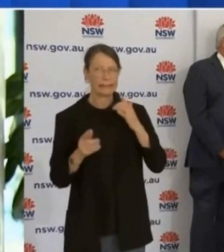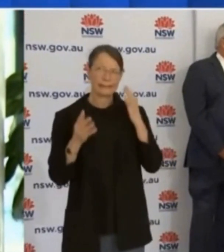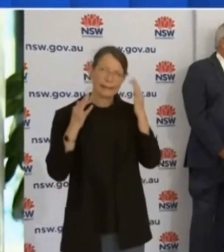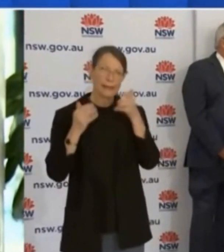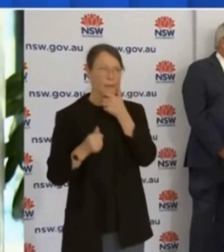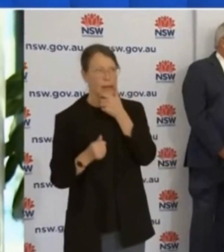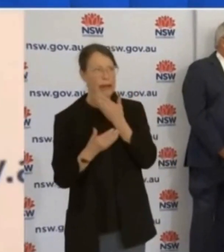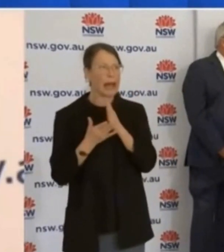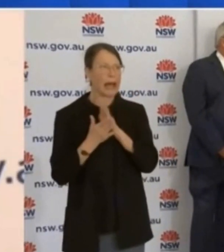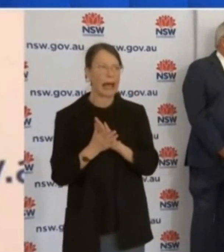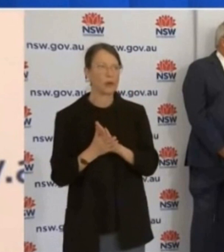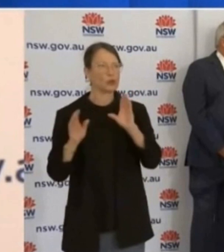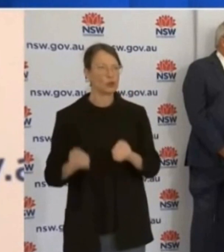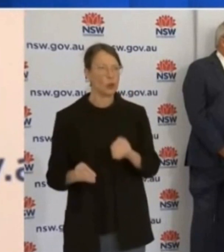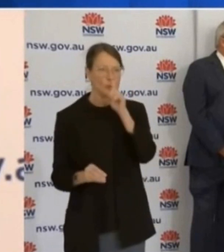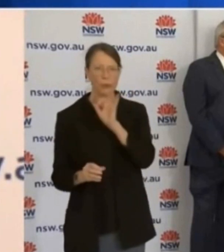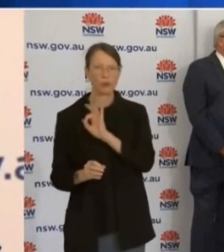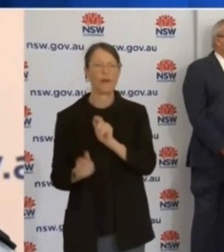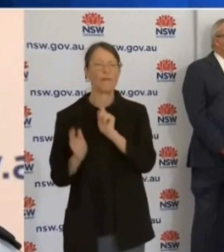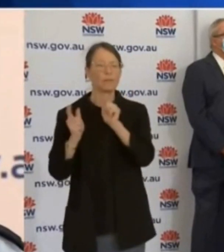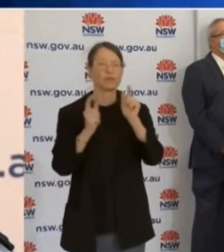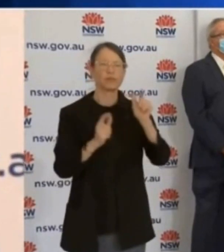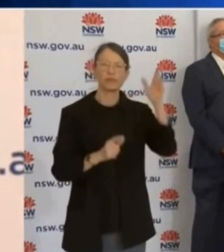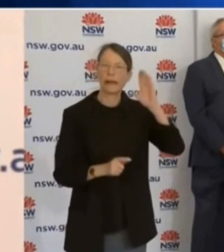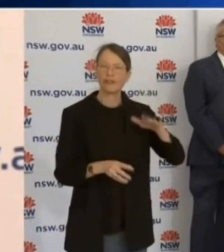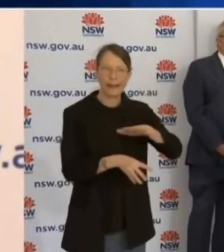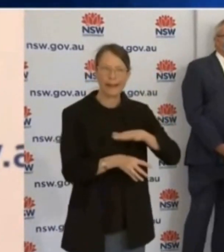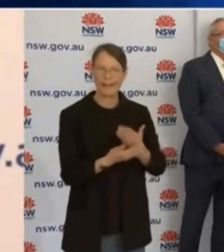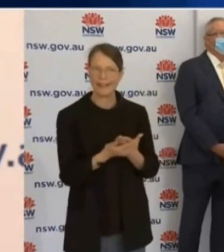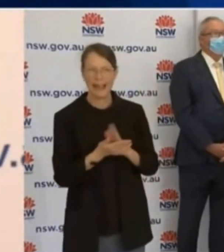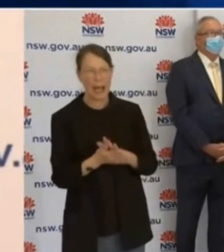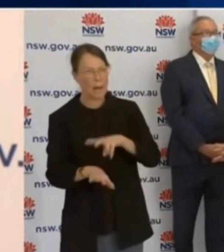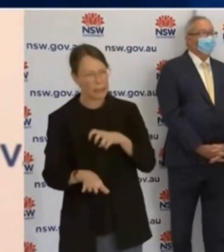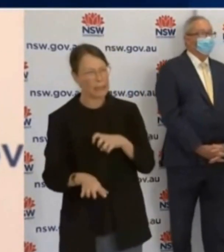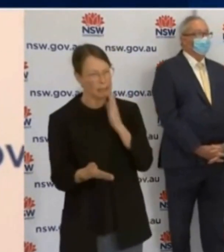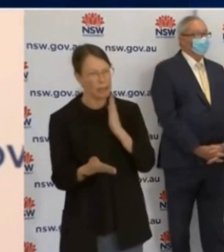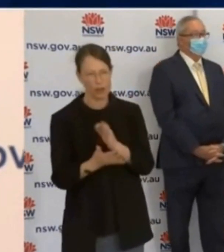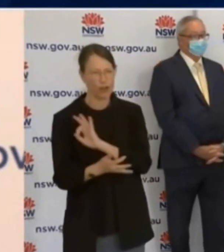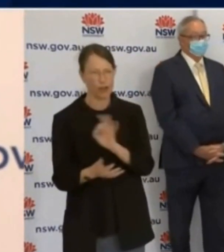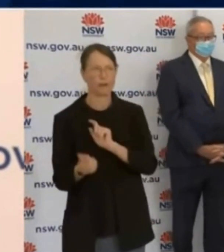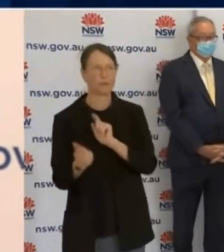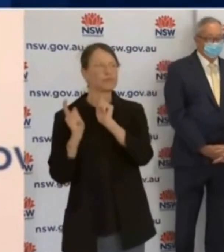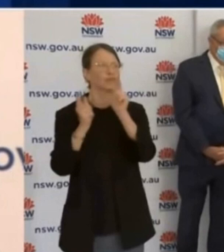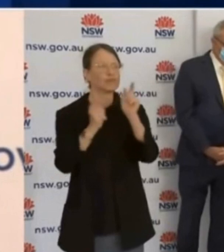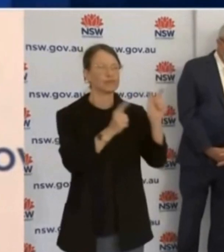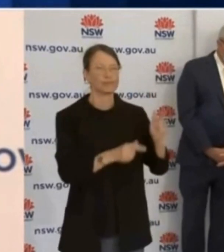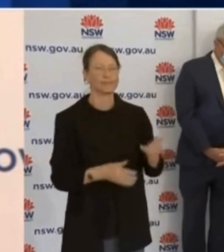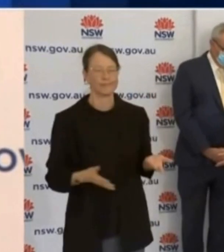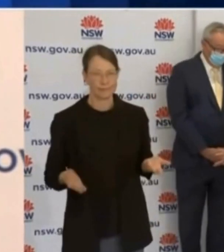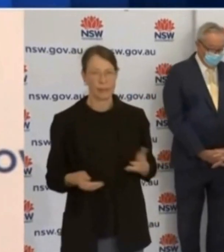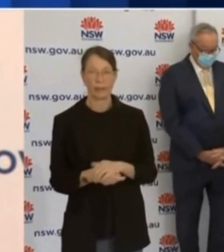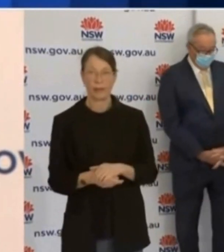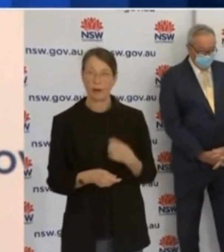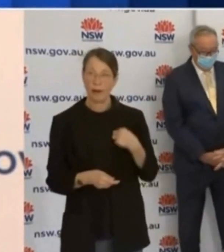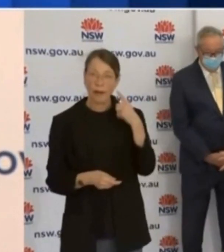regions. What would be the police response to that? How would you enforce something like that? I think the way that we get to that the